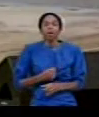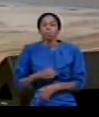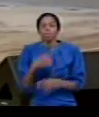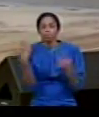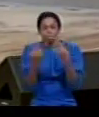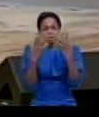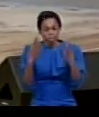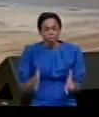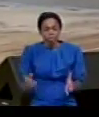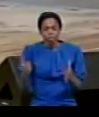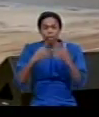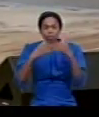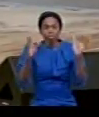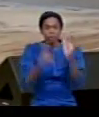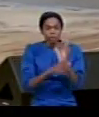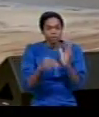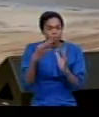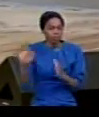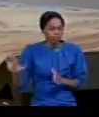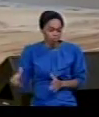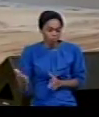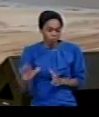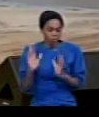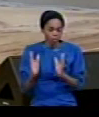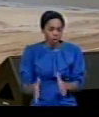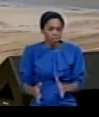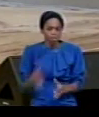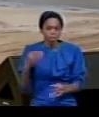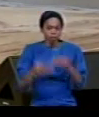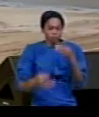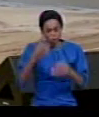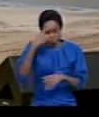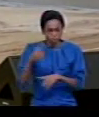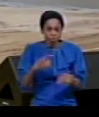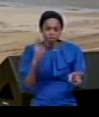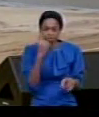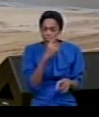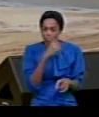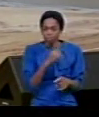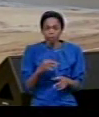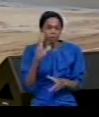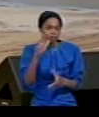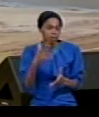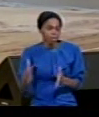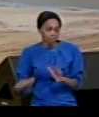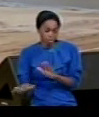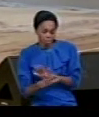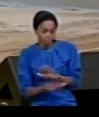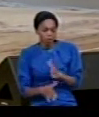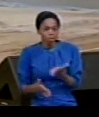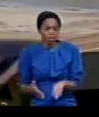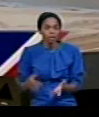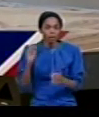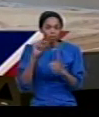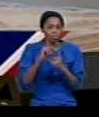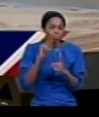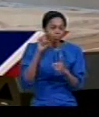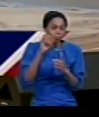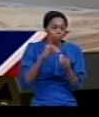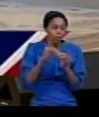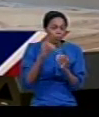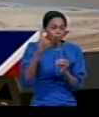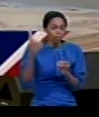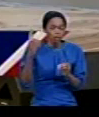compromisers judged for their falsehood. Three things there. Number one, inconsistent transgressors